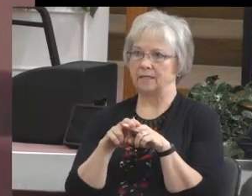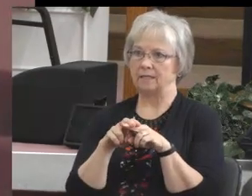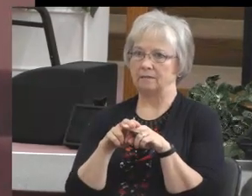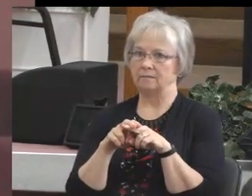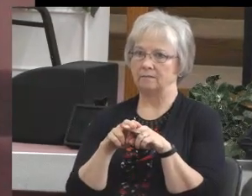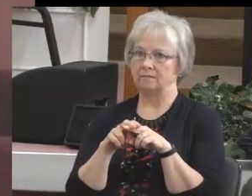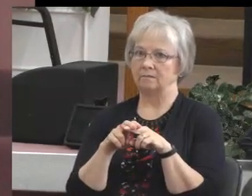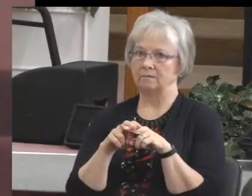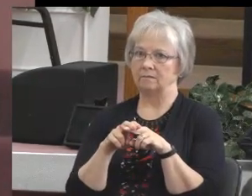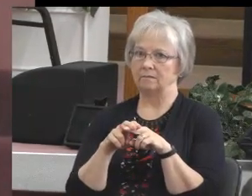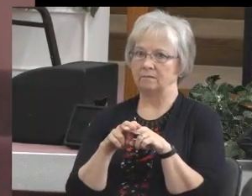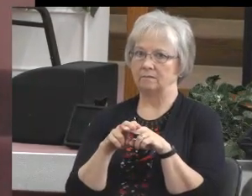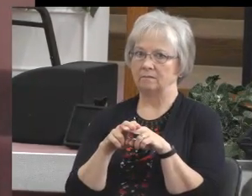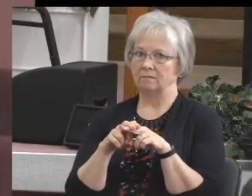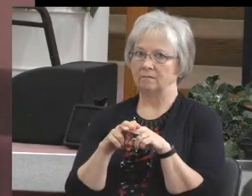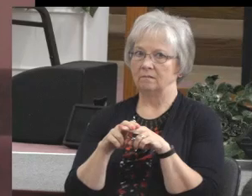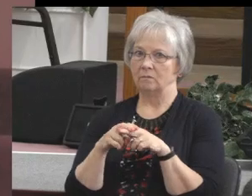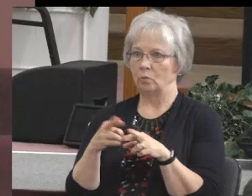celebrate